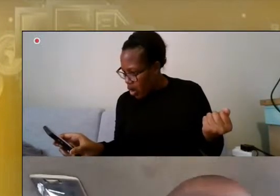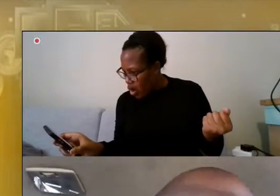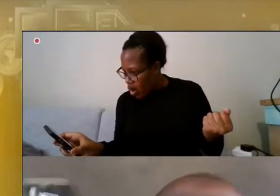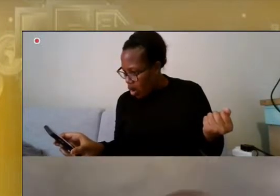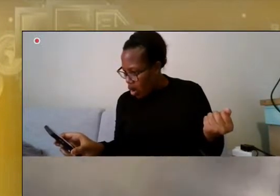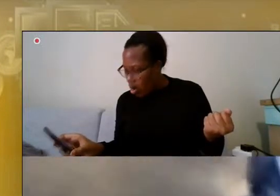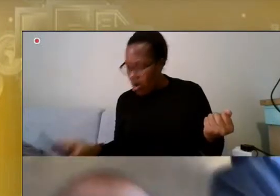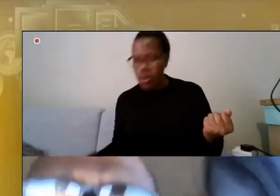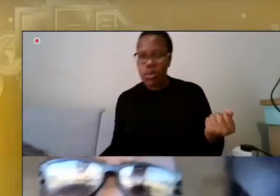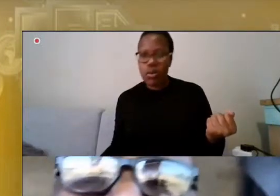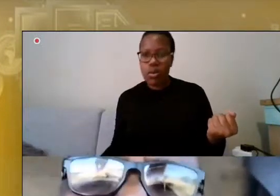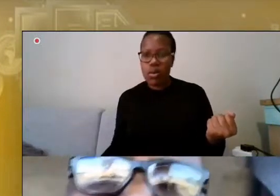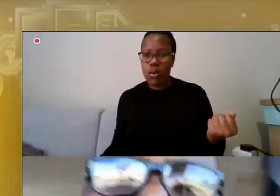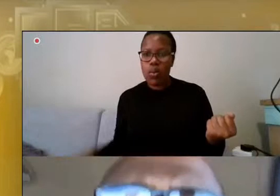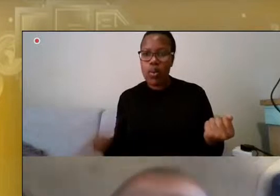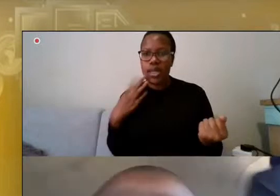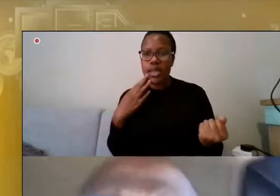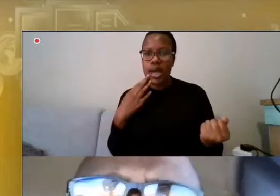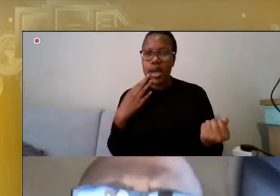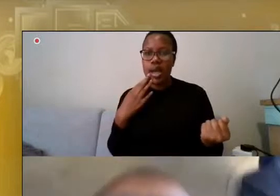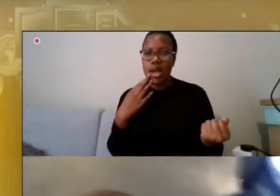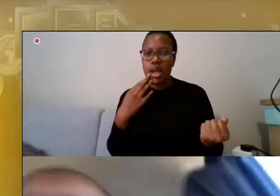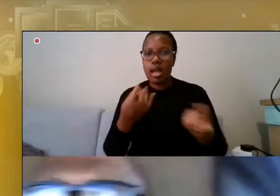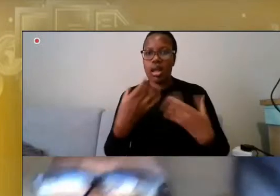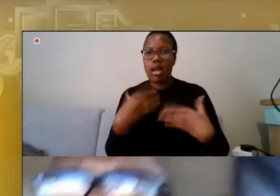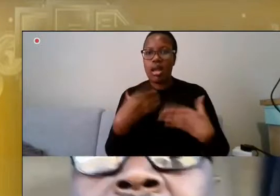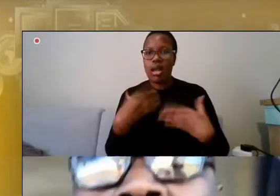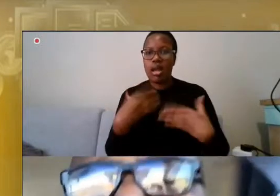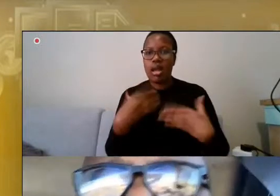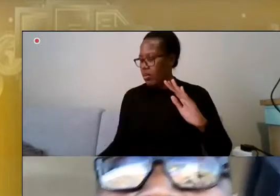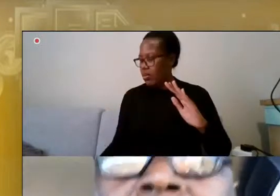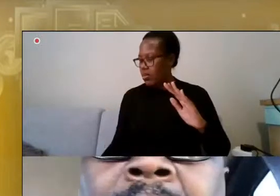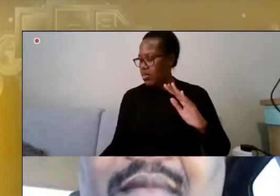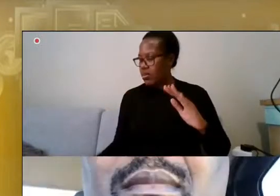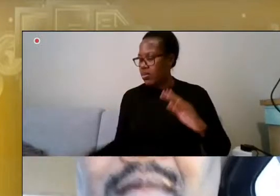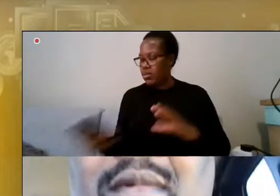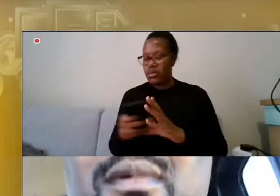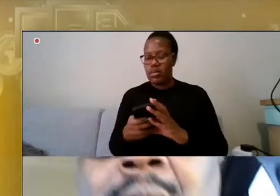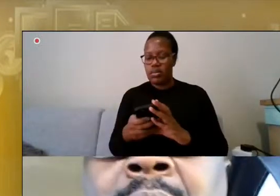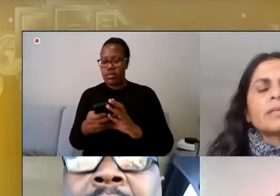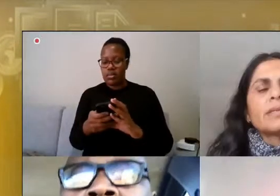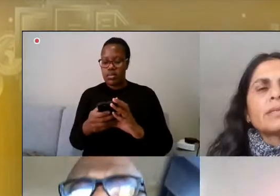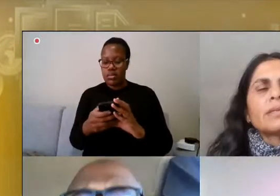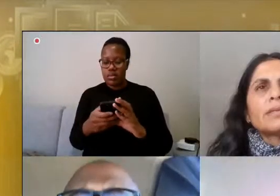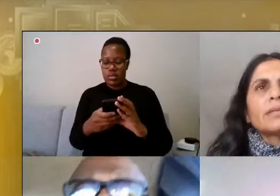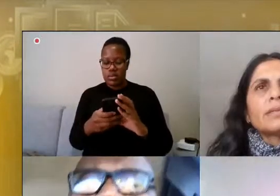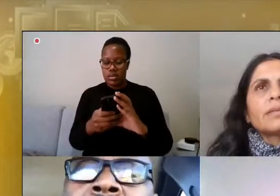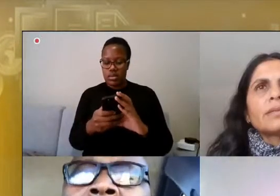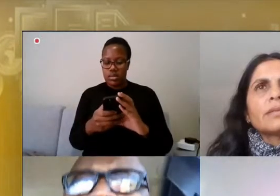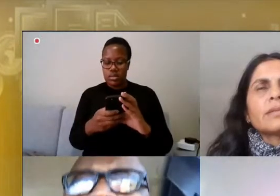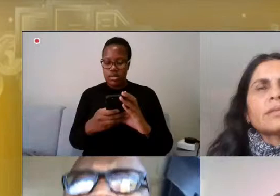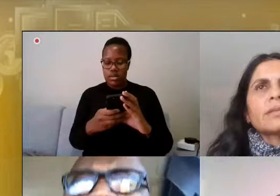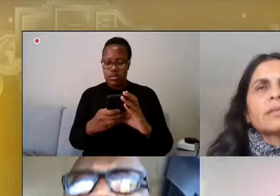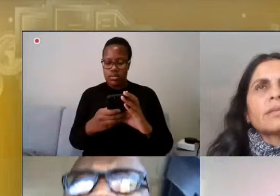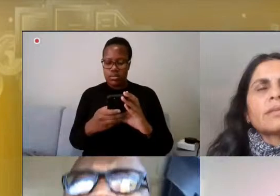you. Thank you, Honourable Minister, Deputy Minister.